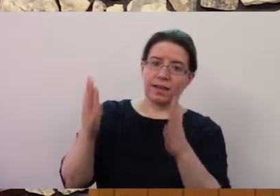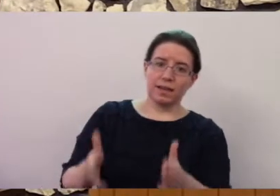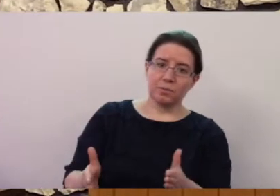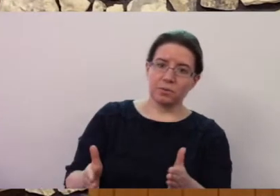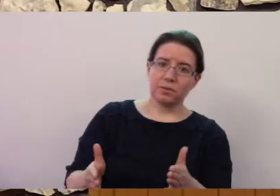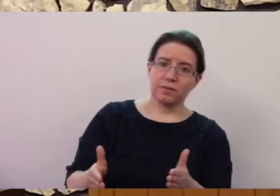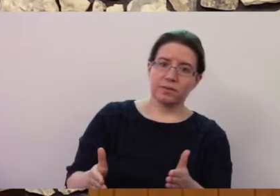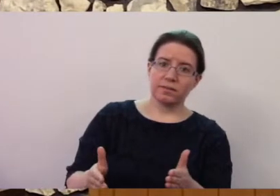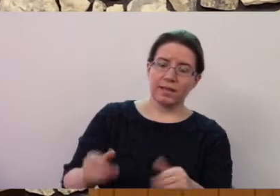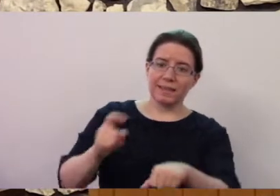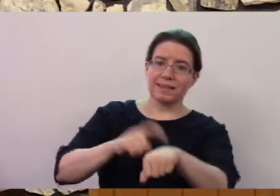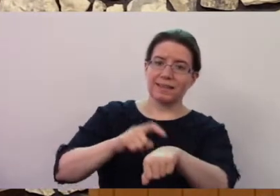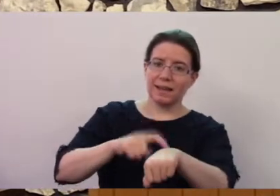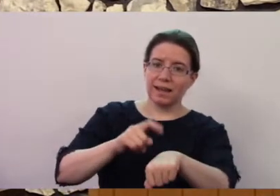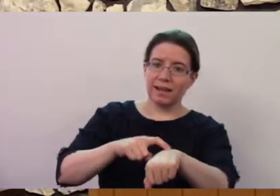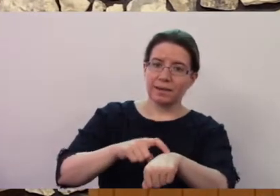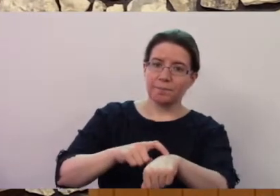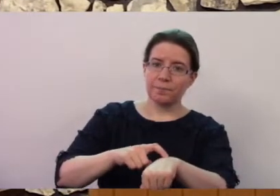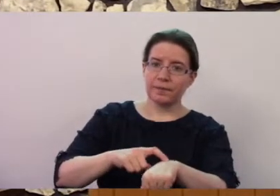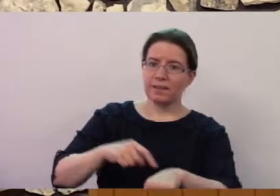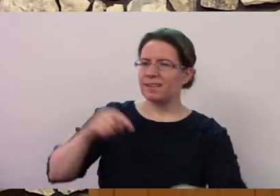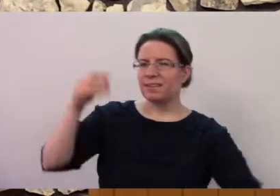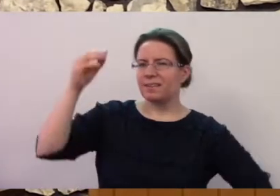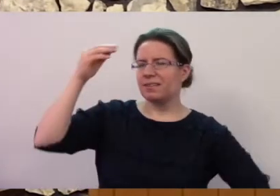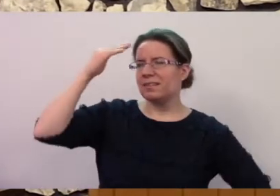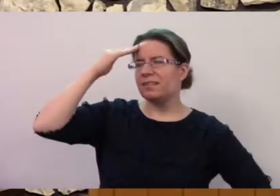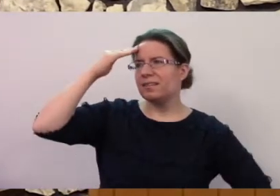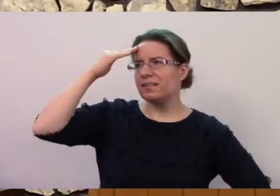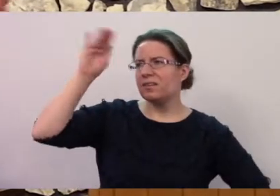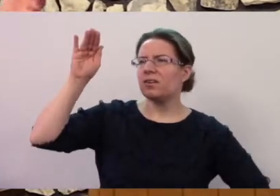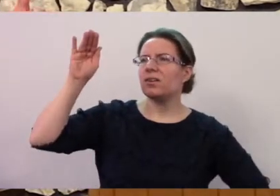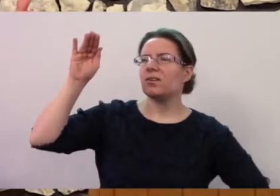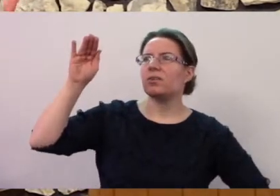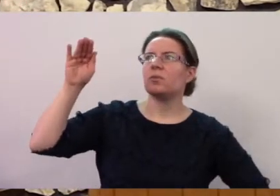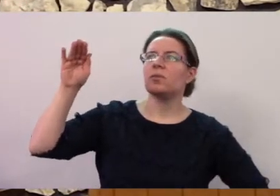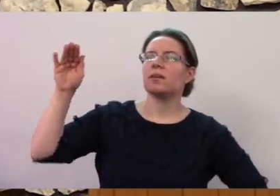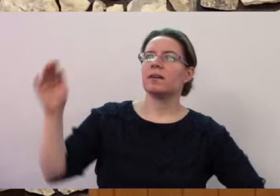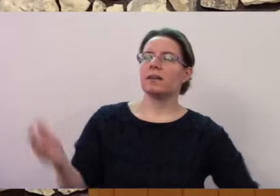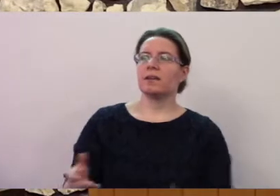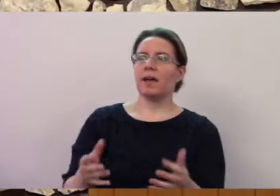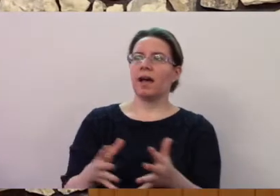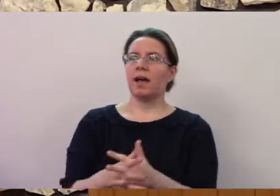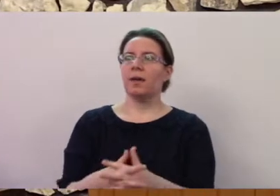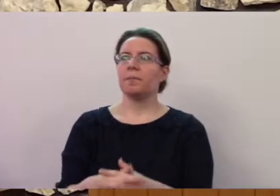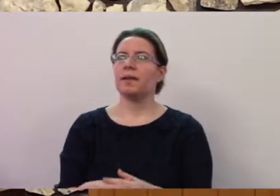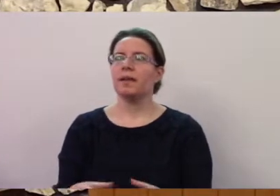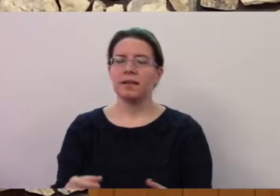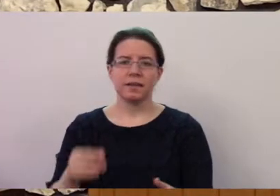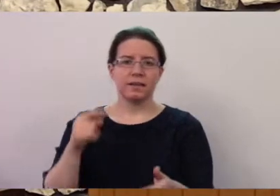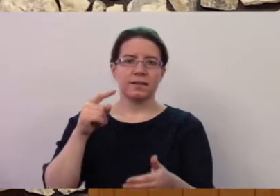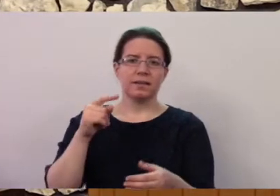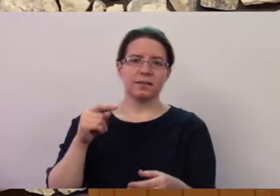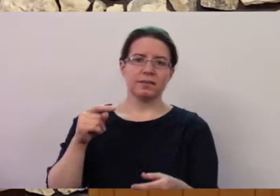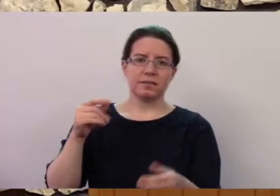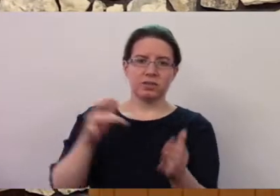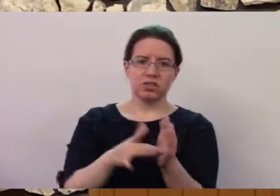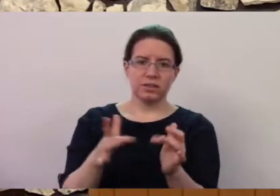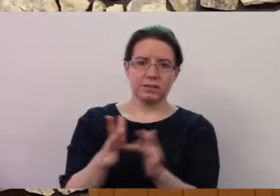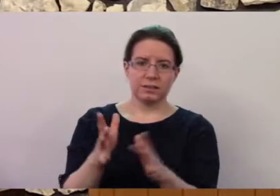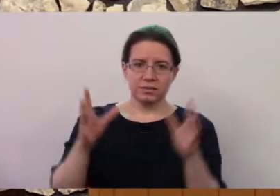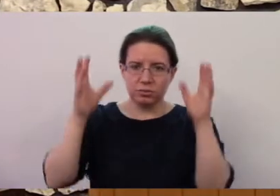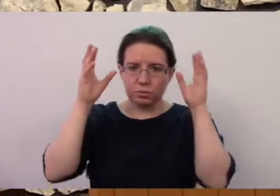didn't grasp the fact that he told them he was going to die. They didn't grasp that. Matter of fact, Peter tried to rebuke him